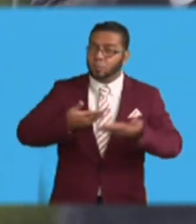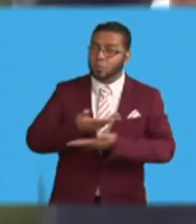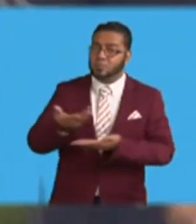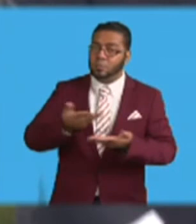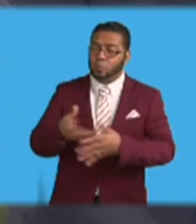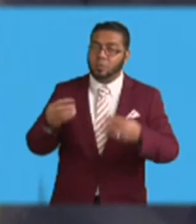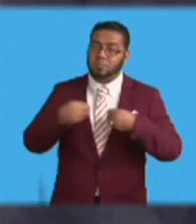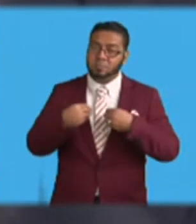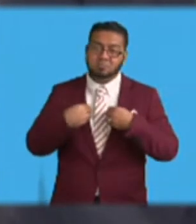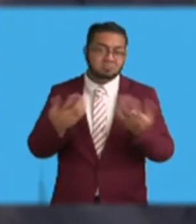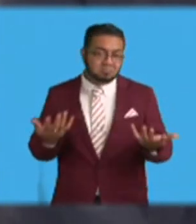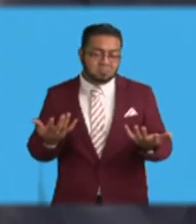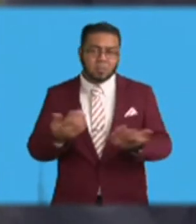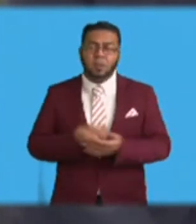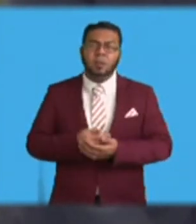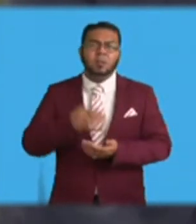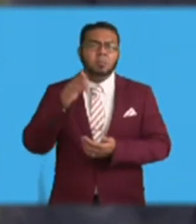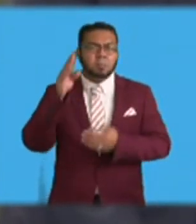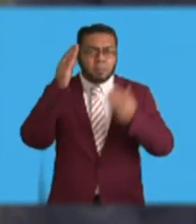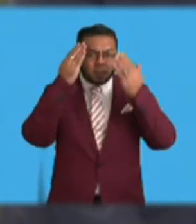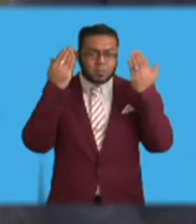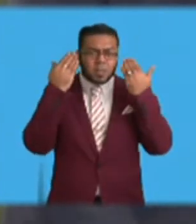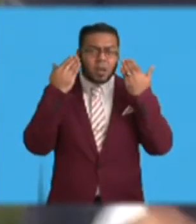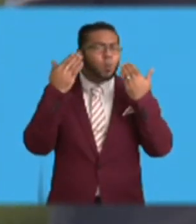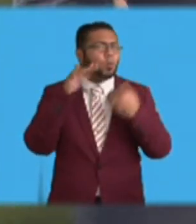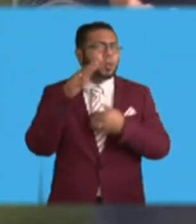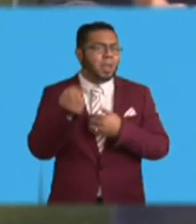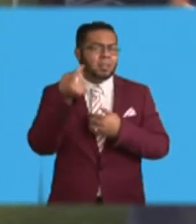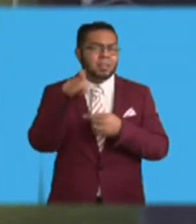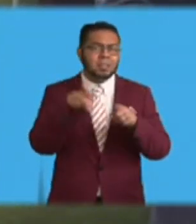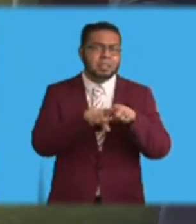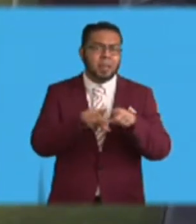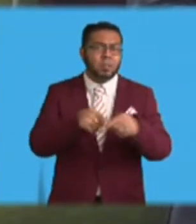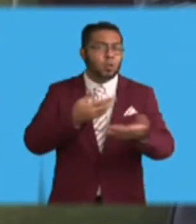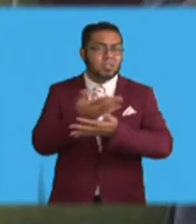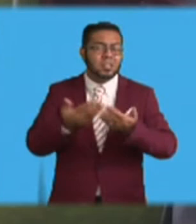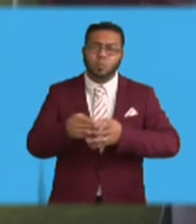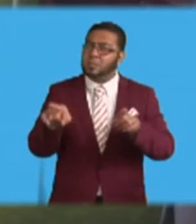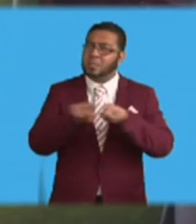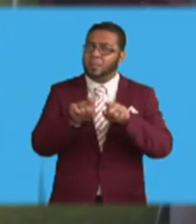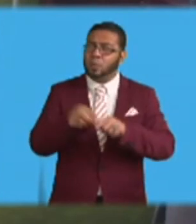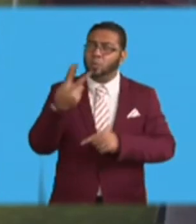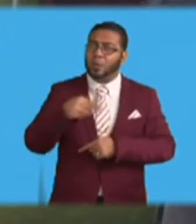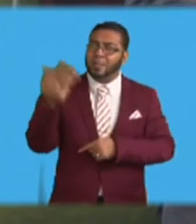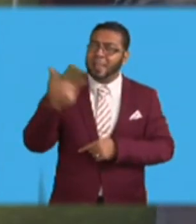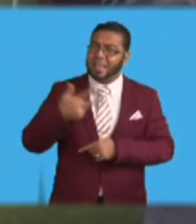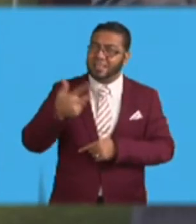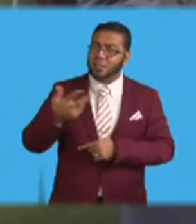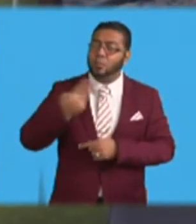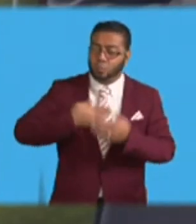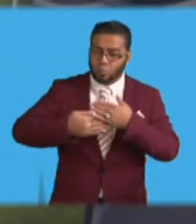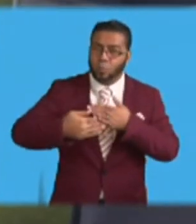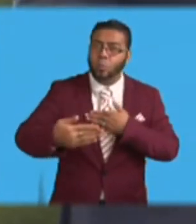Madam Speaker. Madam Speaker, the consultations, and it is similar to the 2018-2019